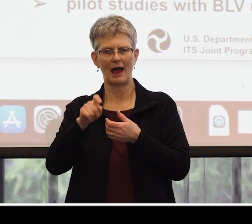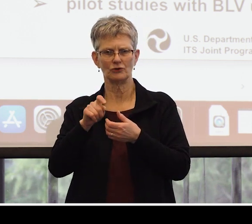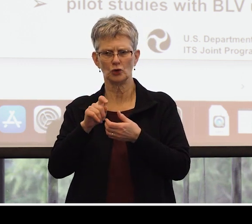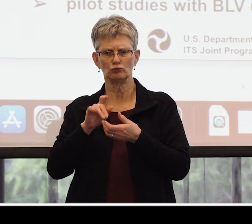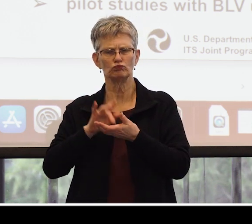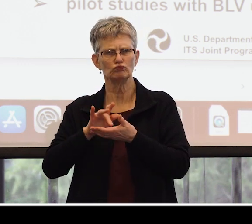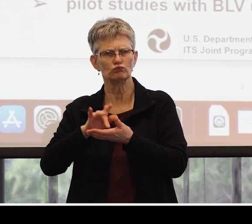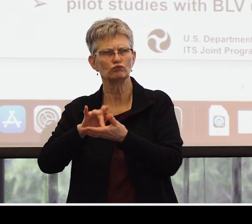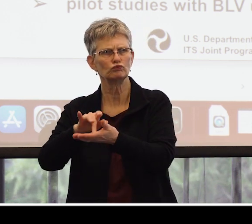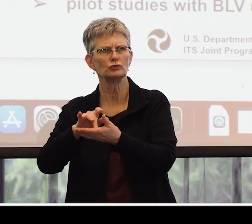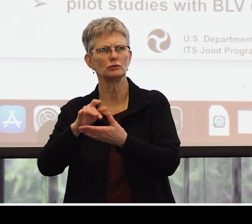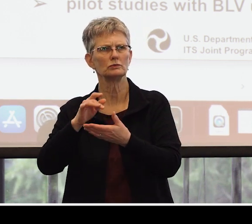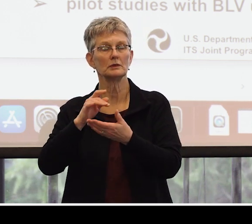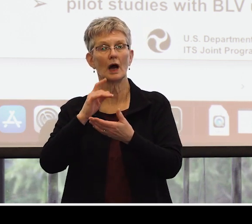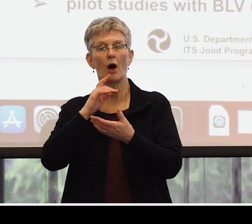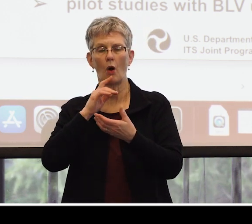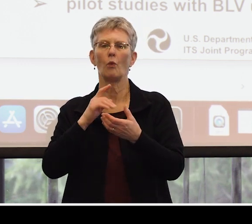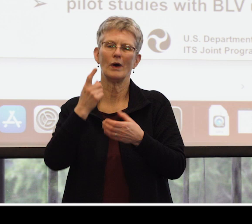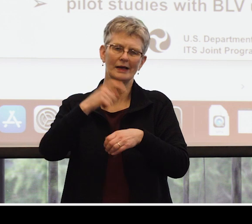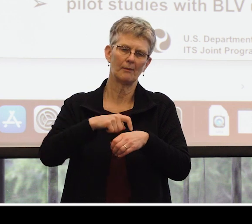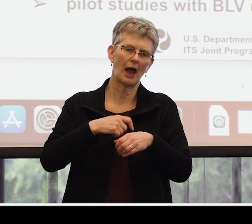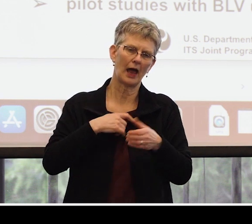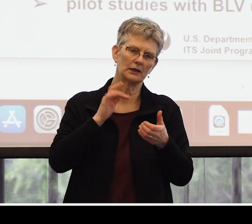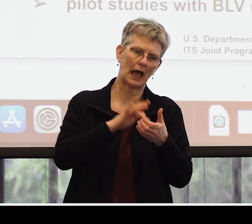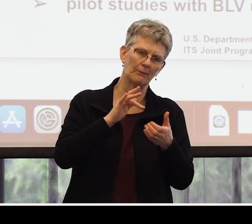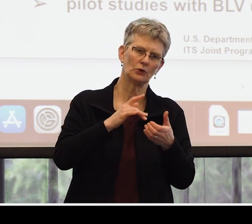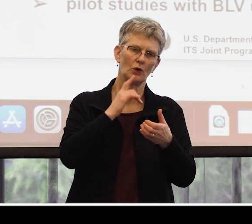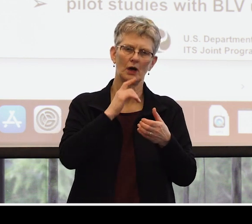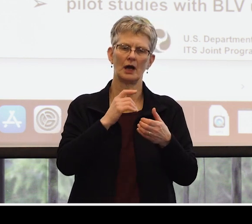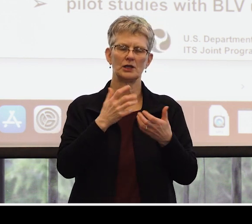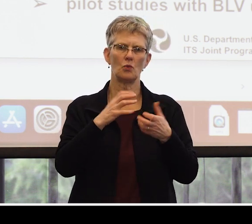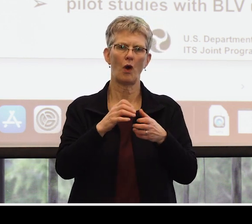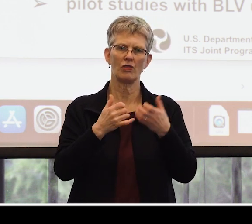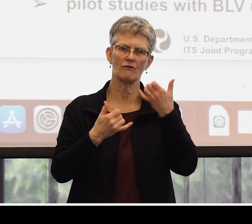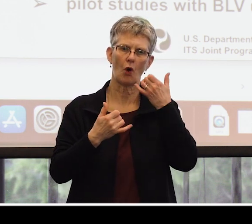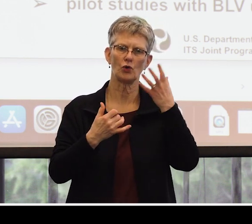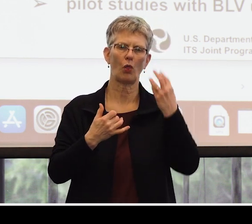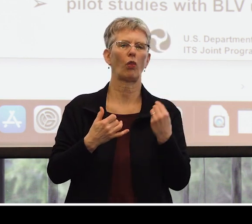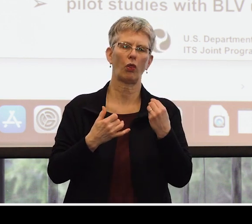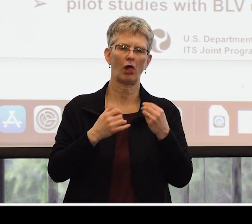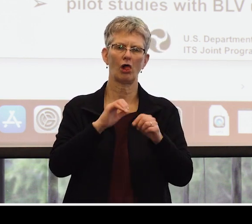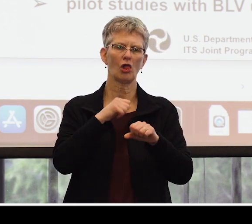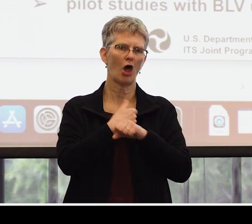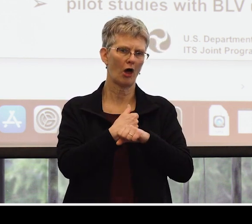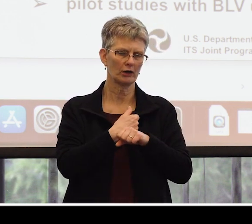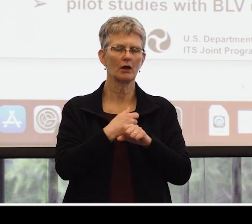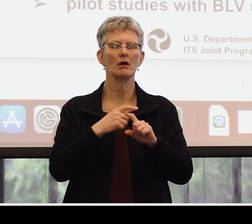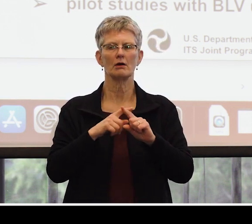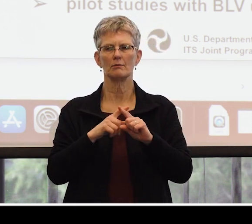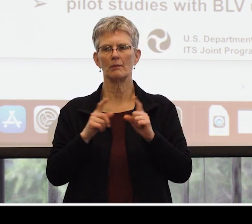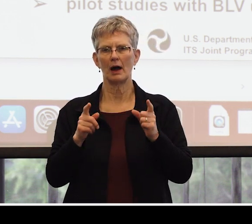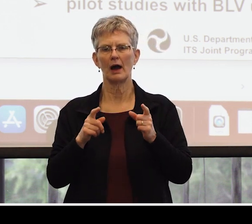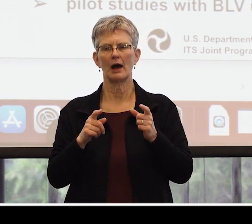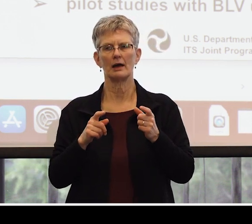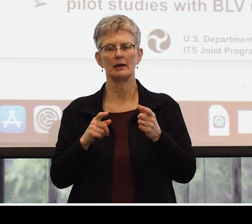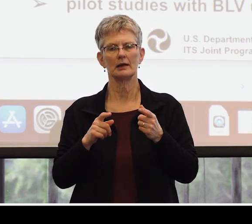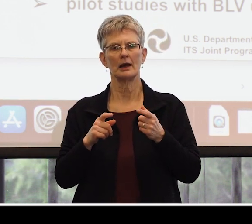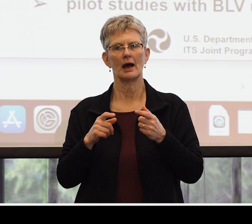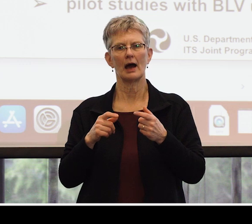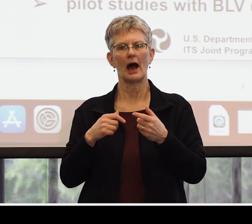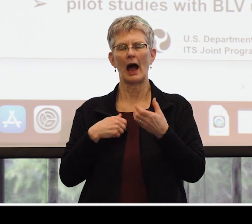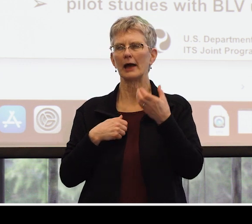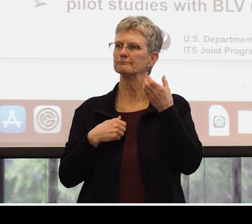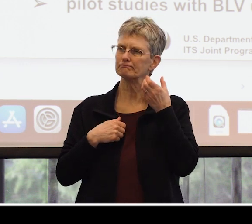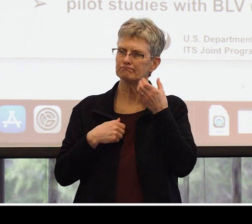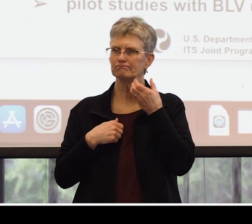So yeah, and the idea is also to make sure that each card that